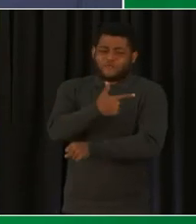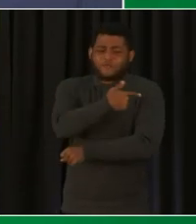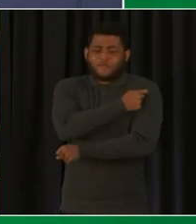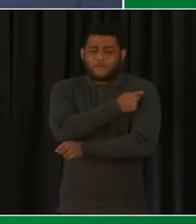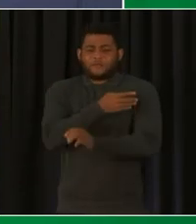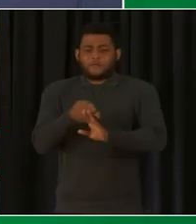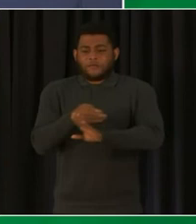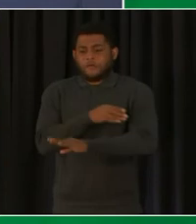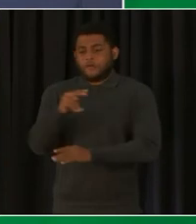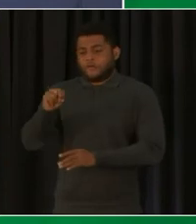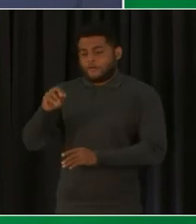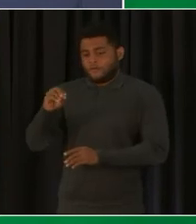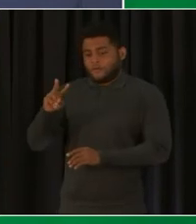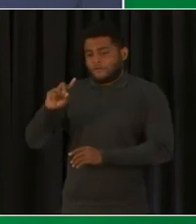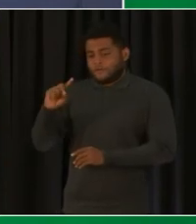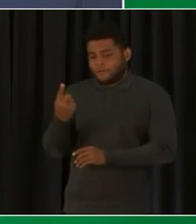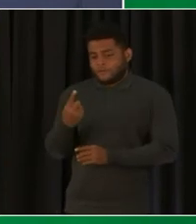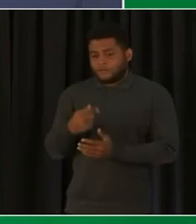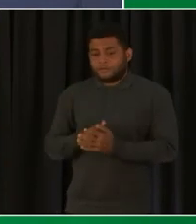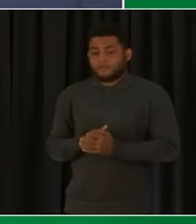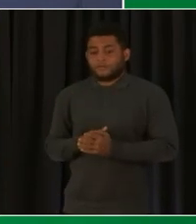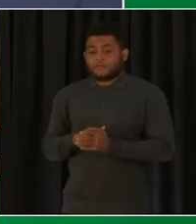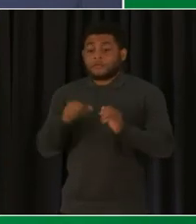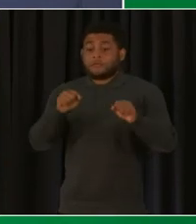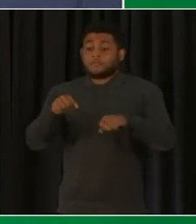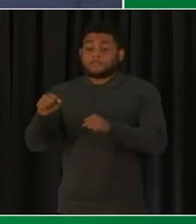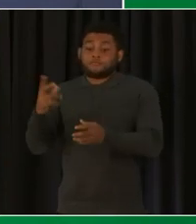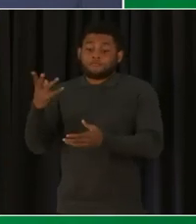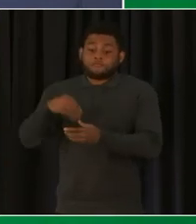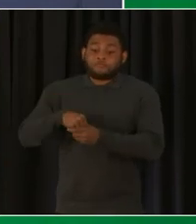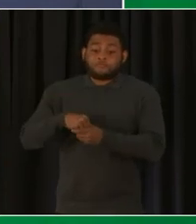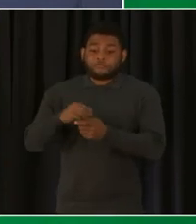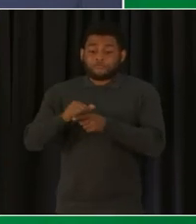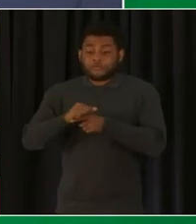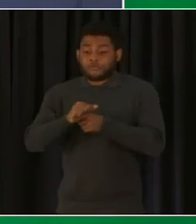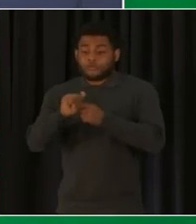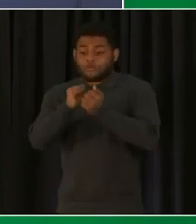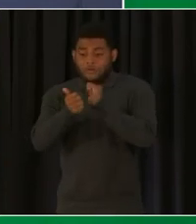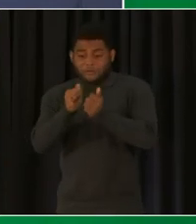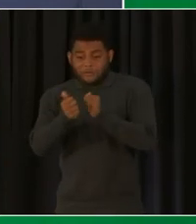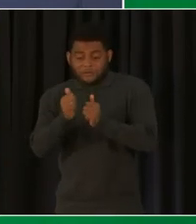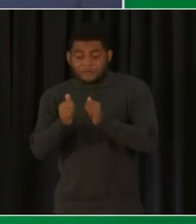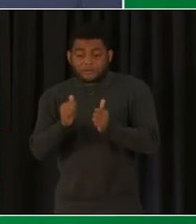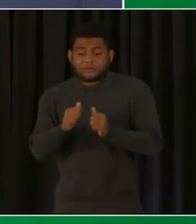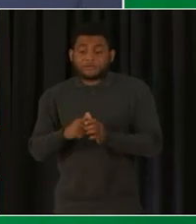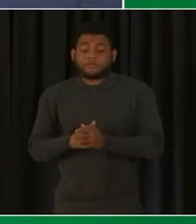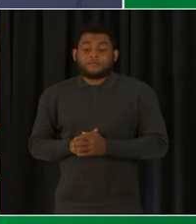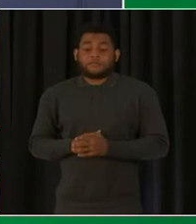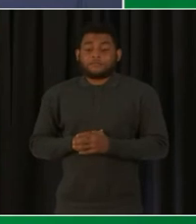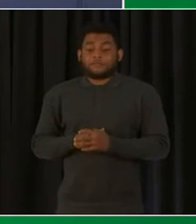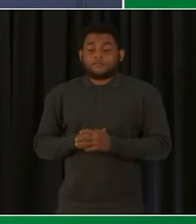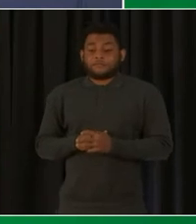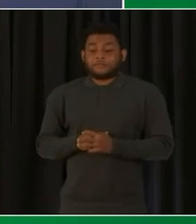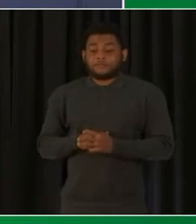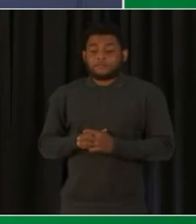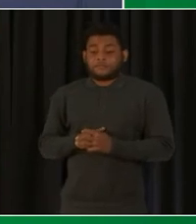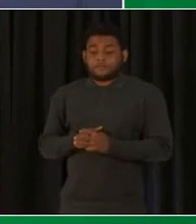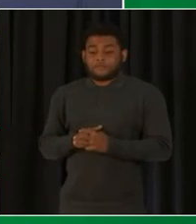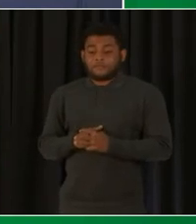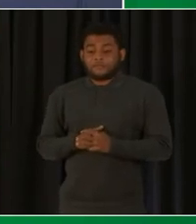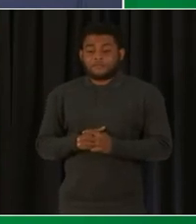1st to practice and participate in competitions. To be fully vaccinated